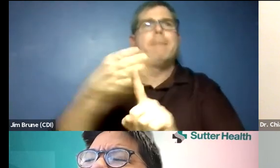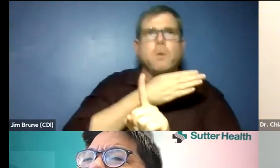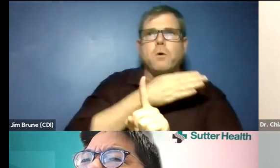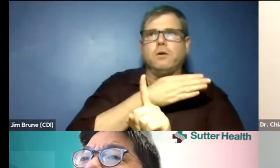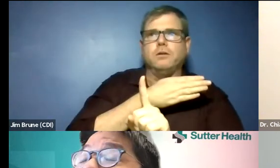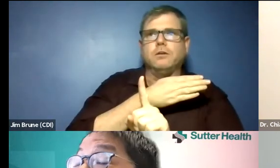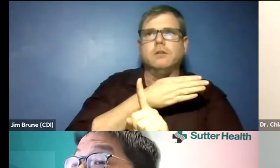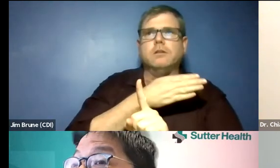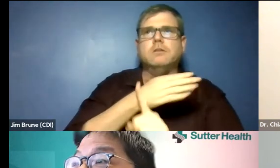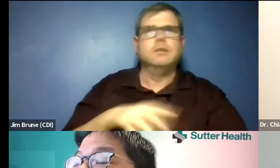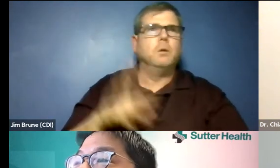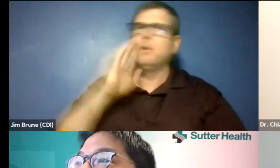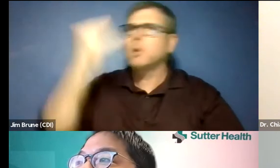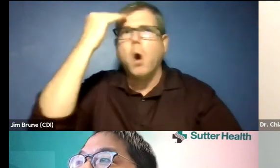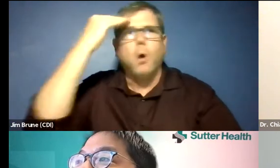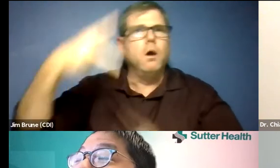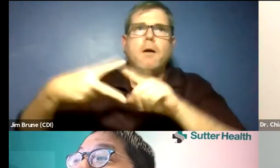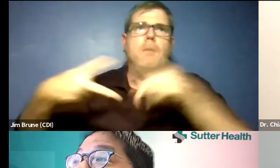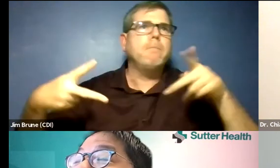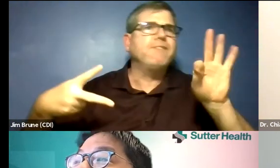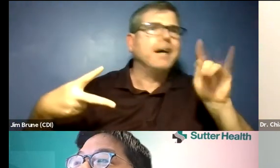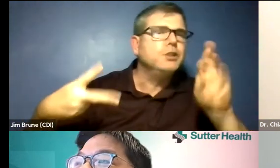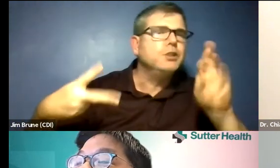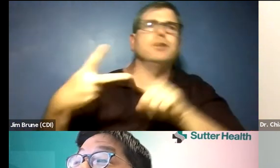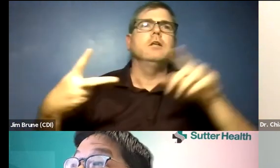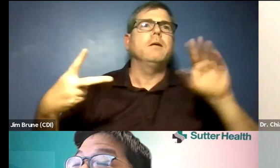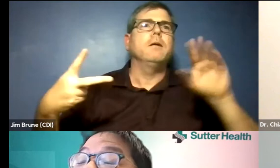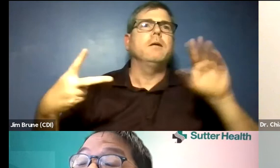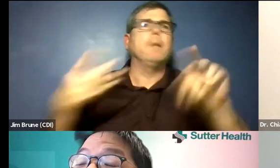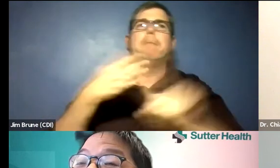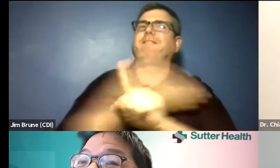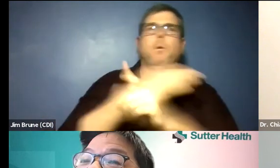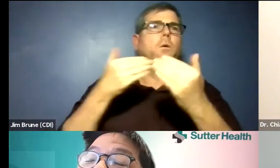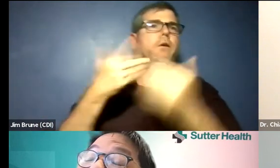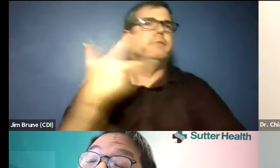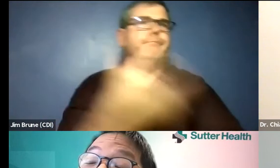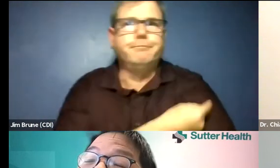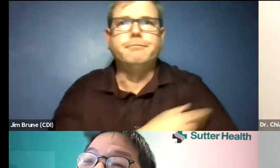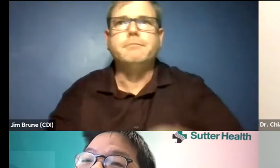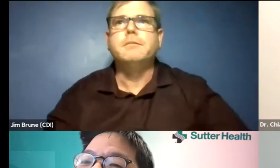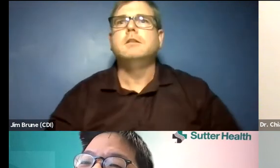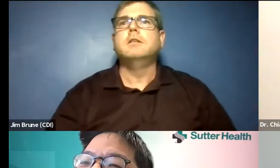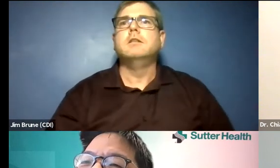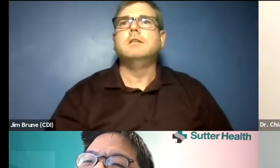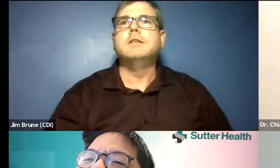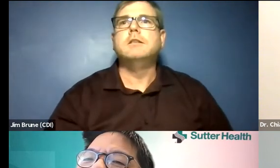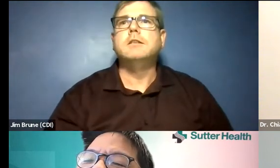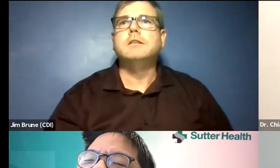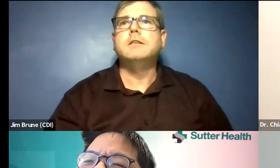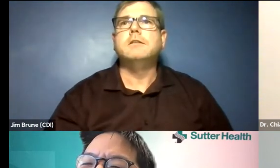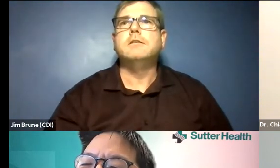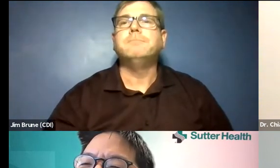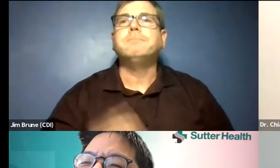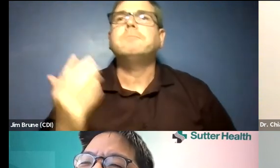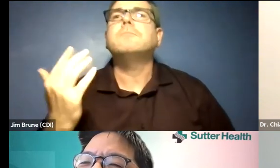Yeah, and that's important because your second dose timing changes depending which brand you get. So it is critical that